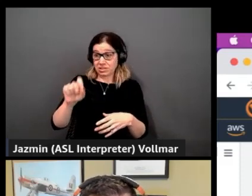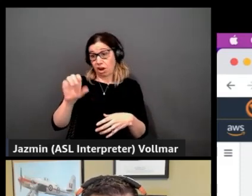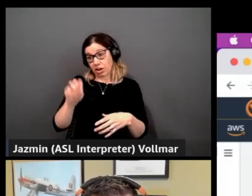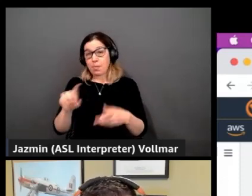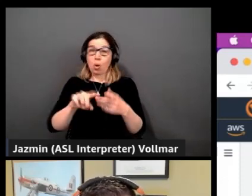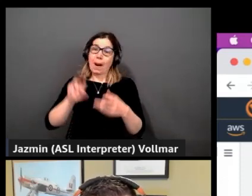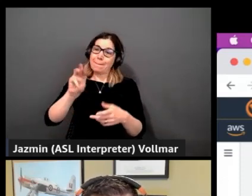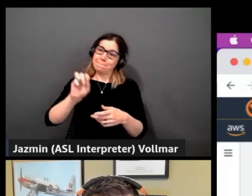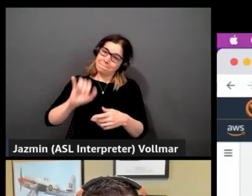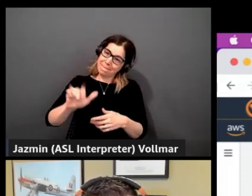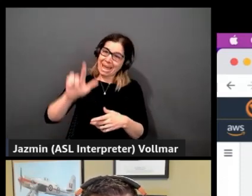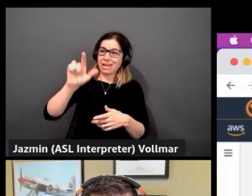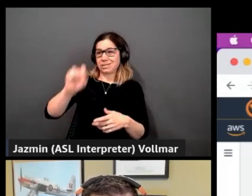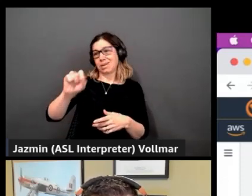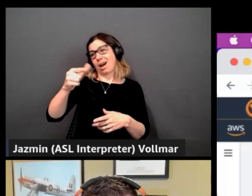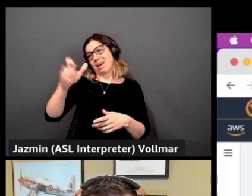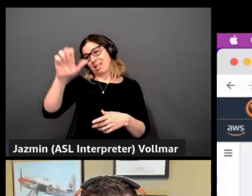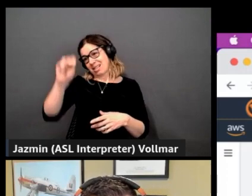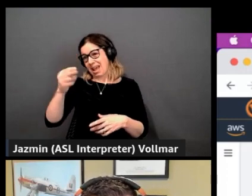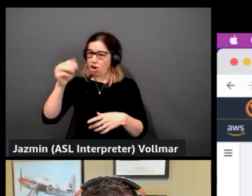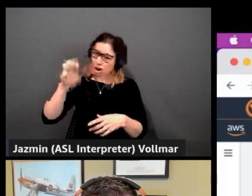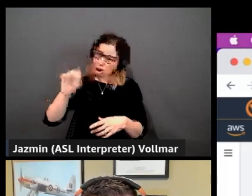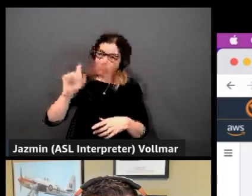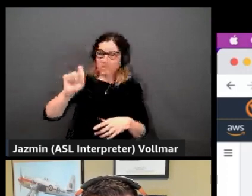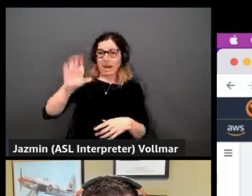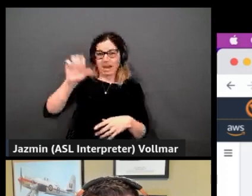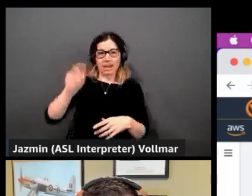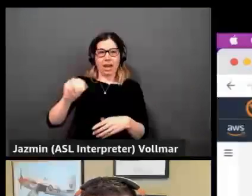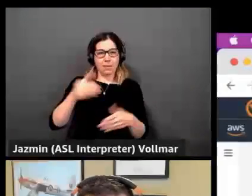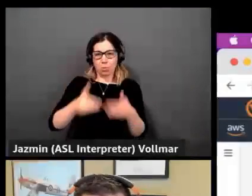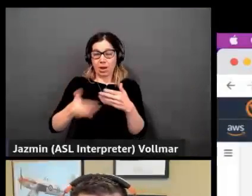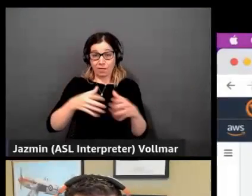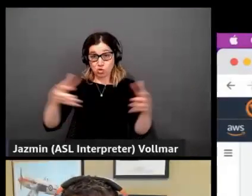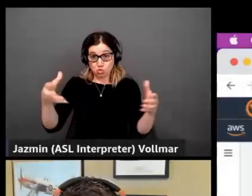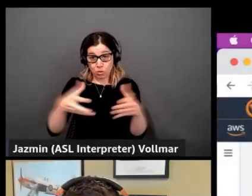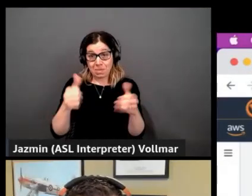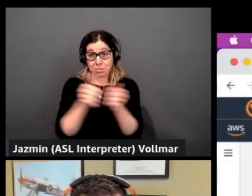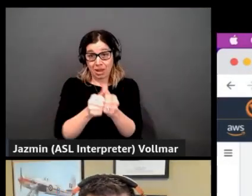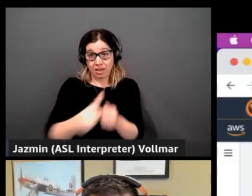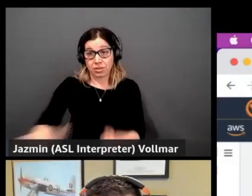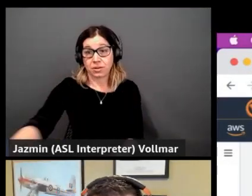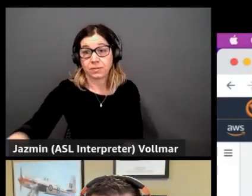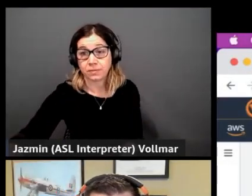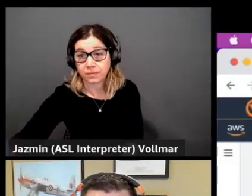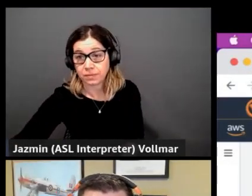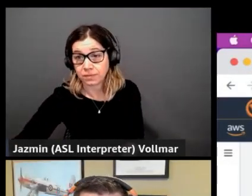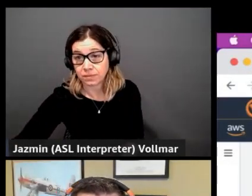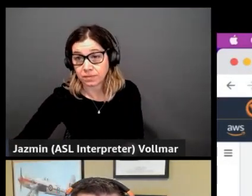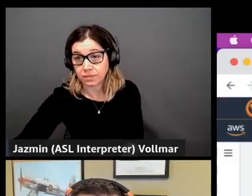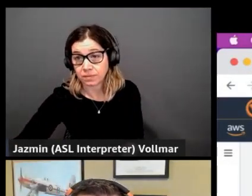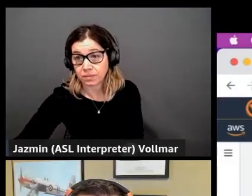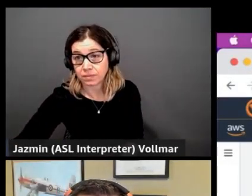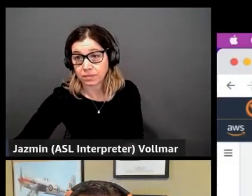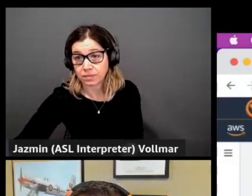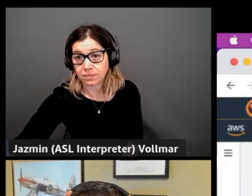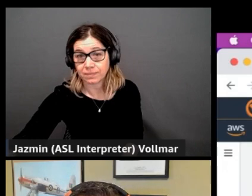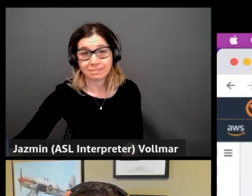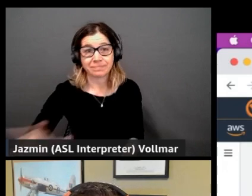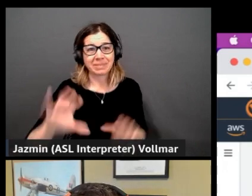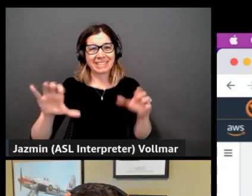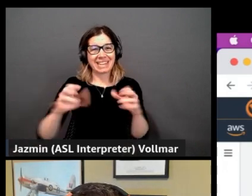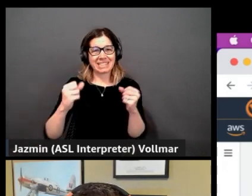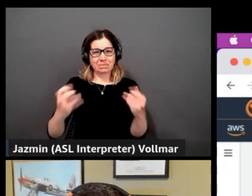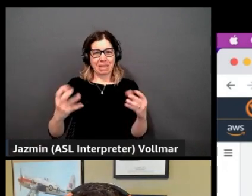mail.glennholmes.com, or no reply at glennholmes, or whatever, group them together and into a configuration set. It does many more things, but for the purpose